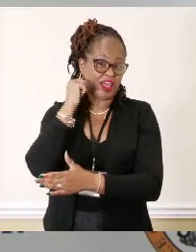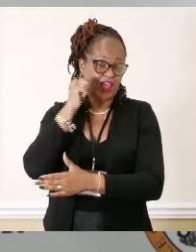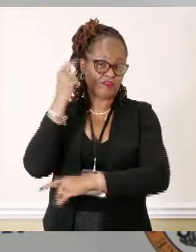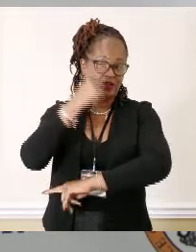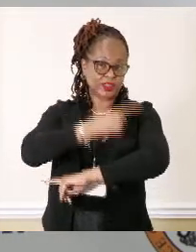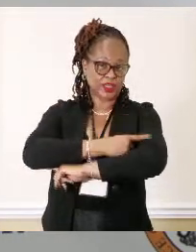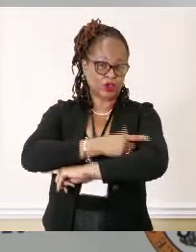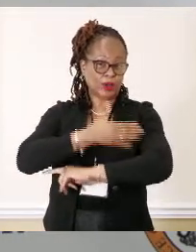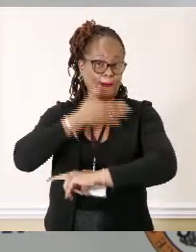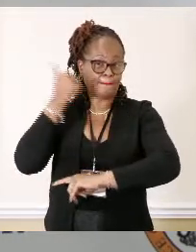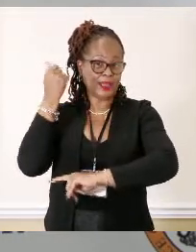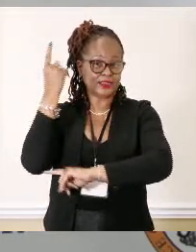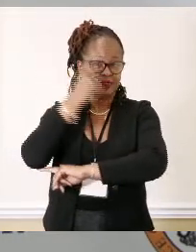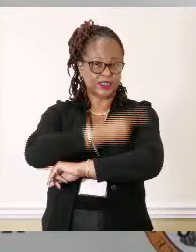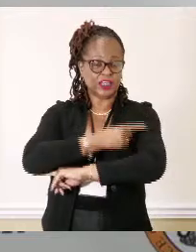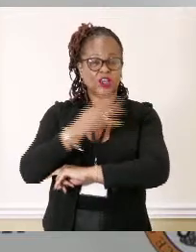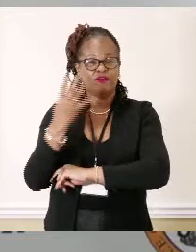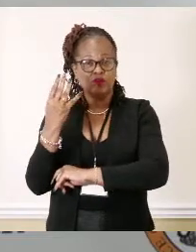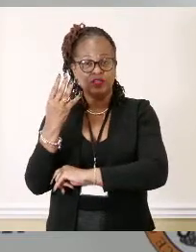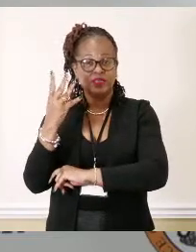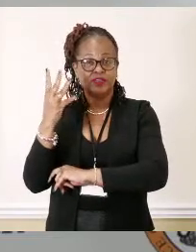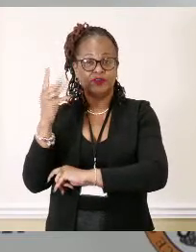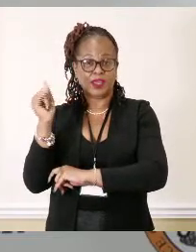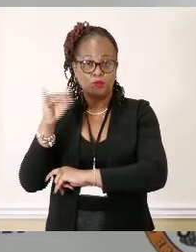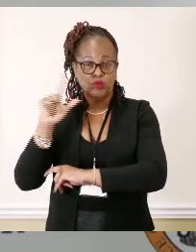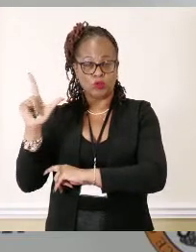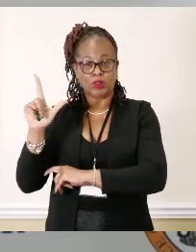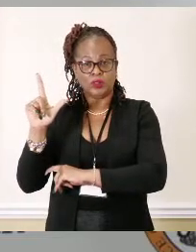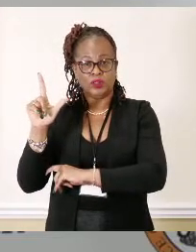our best day, the 14th of April,